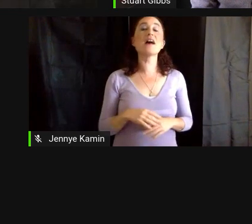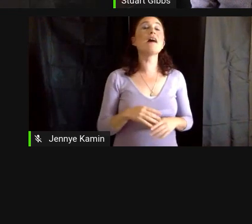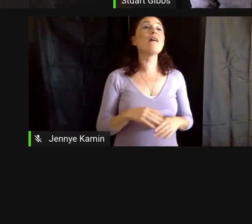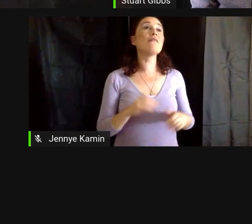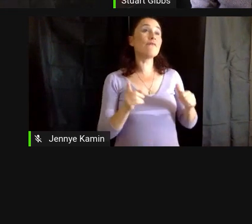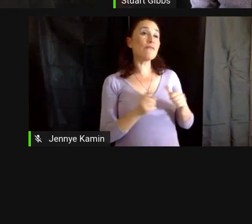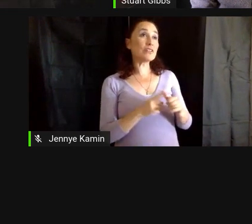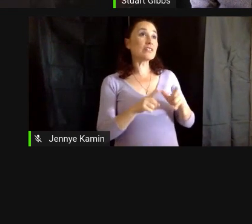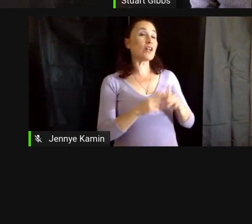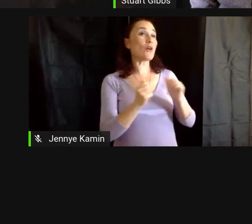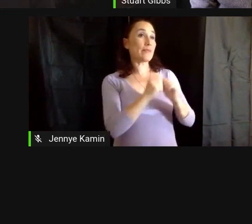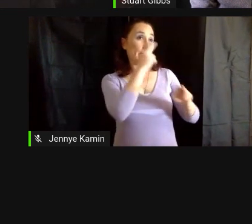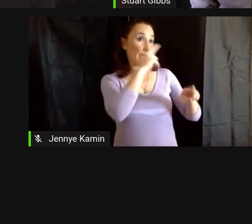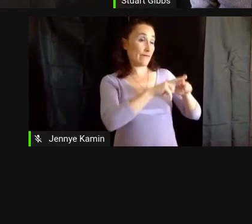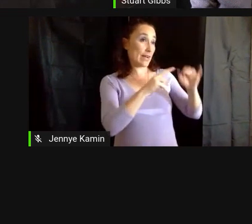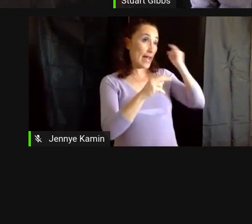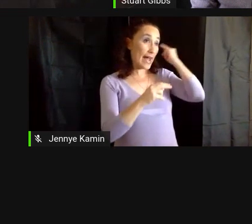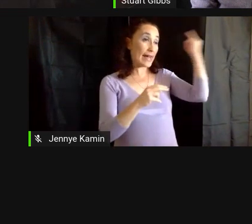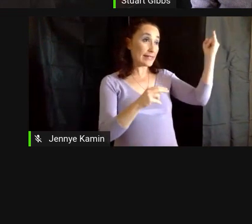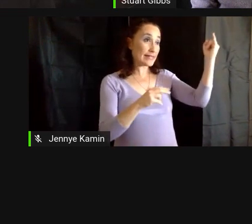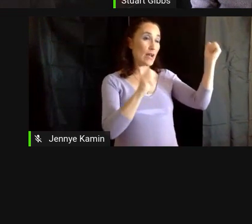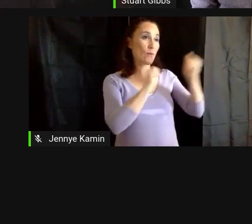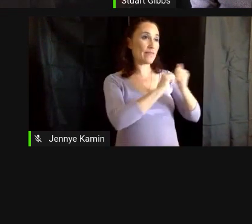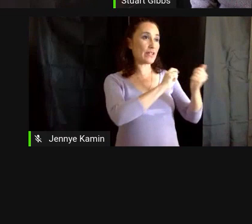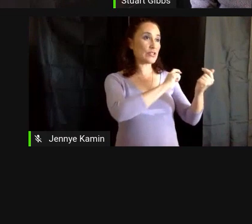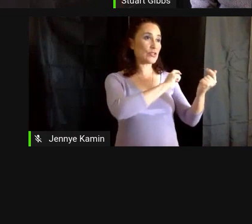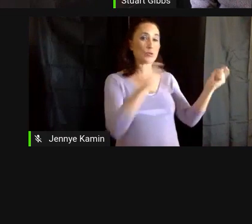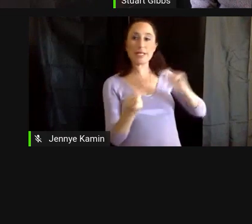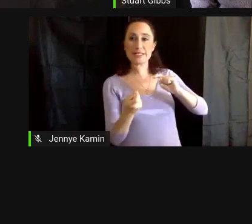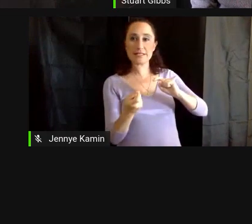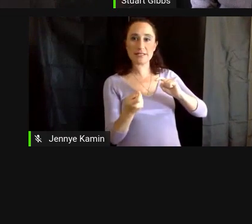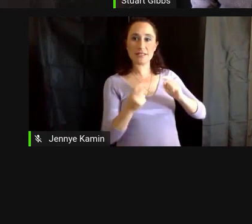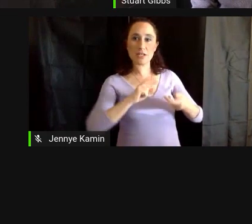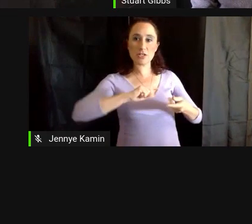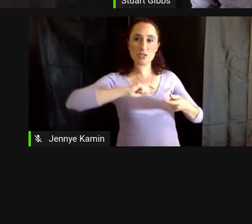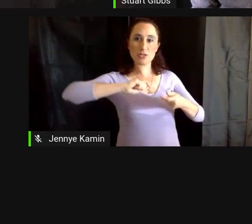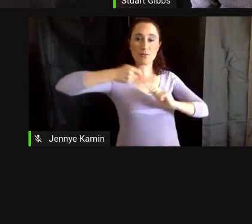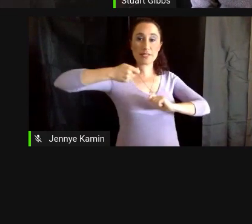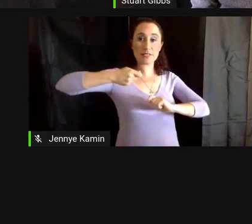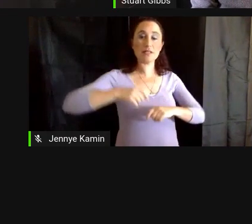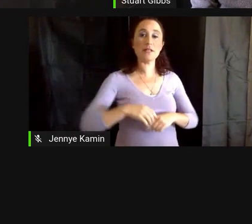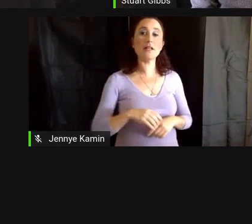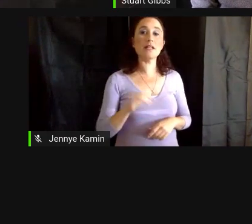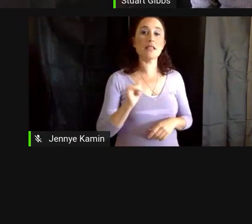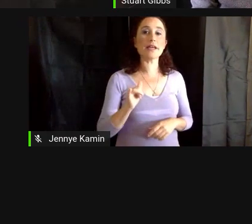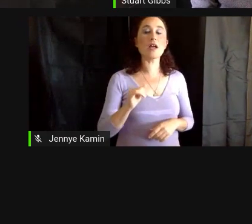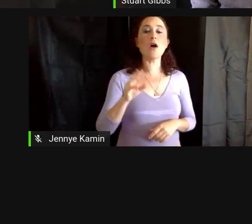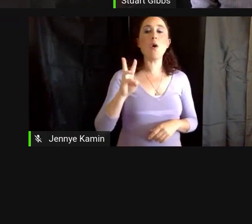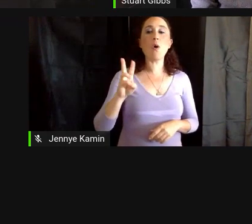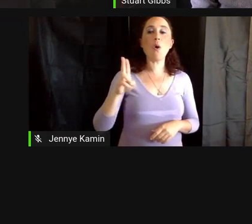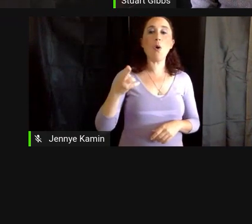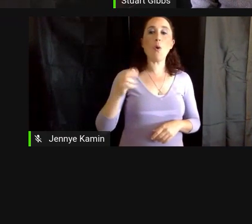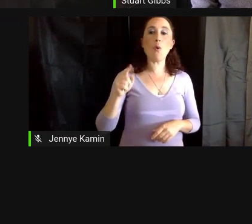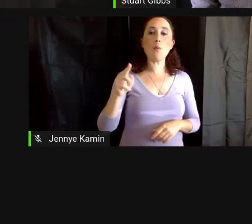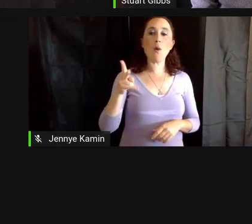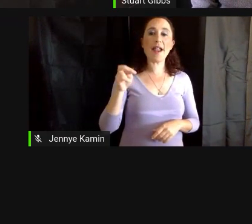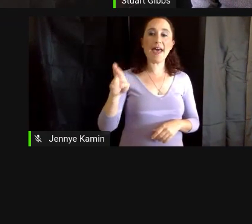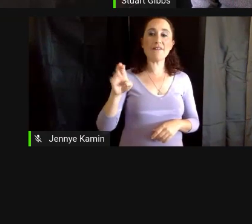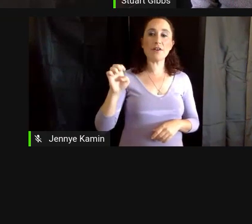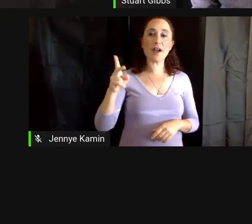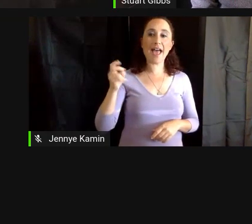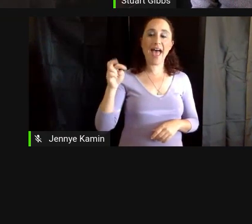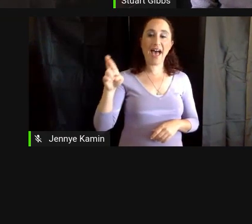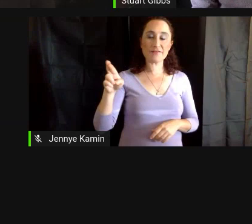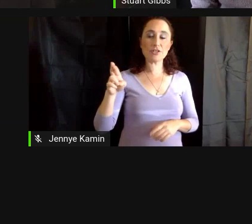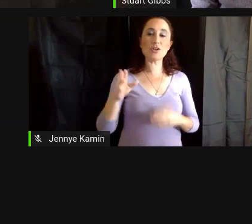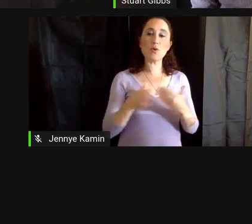idea. And then I give it a big twist. For example, in Whatever After, Abby falls